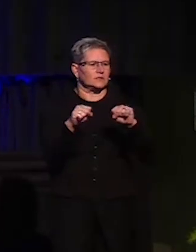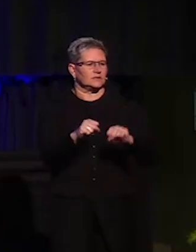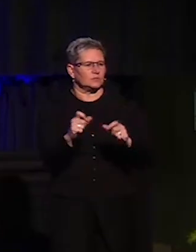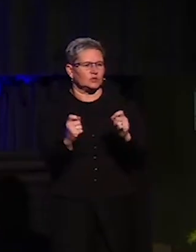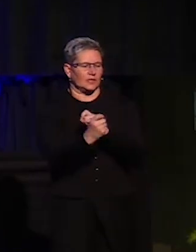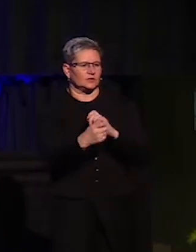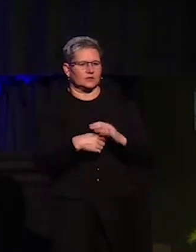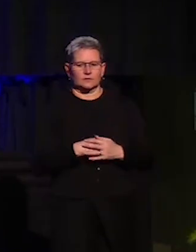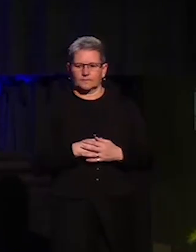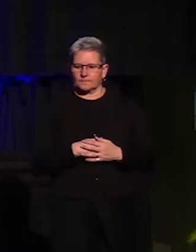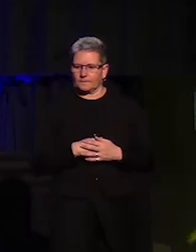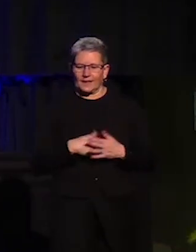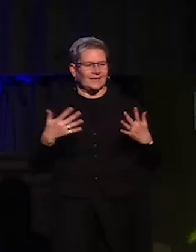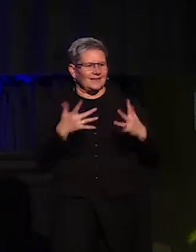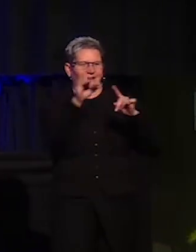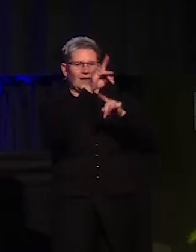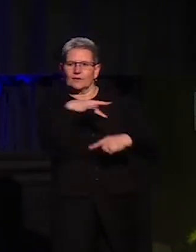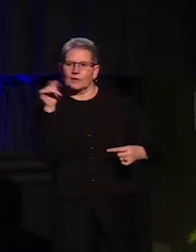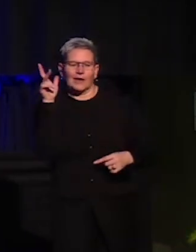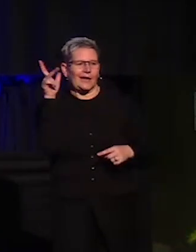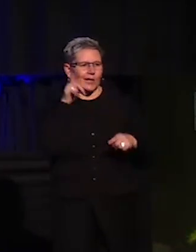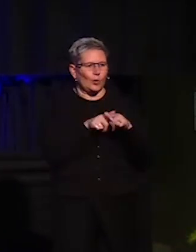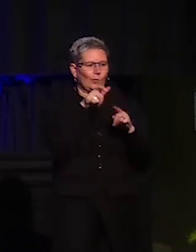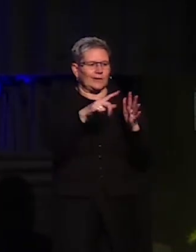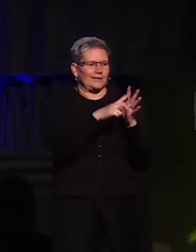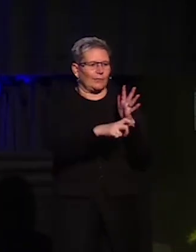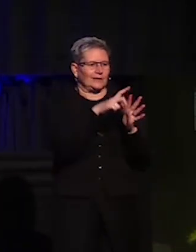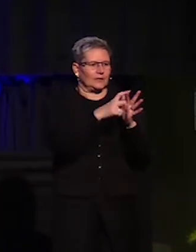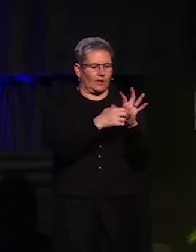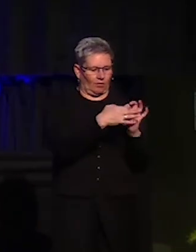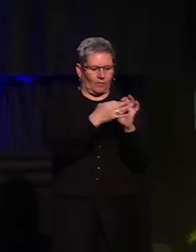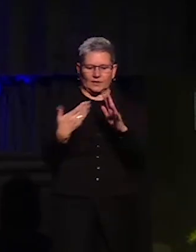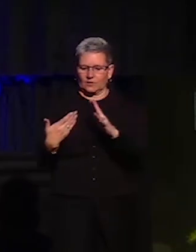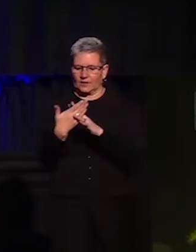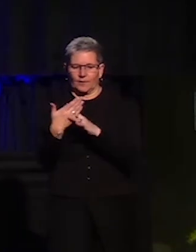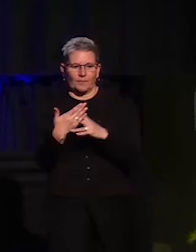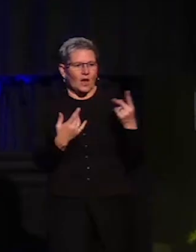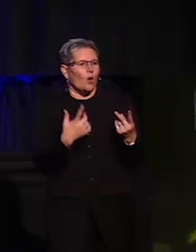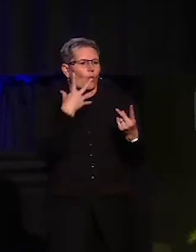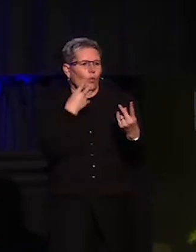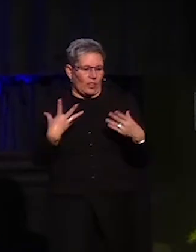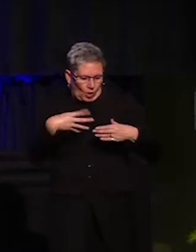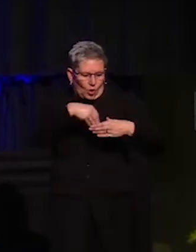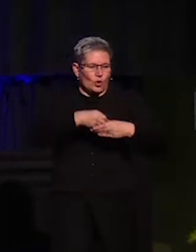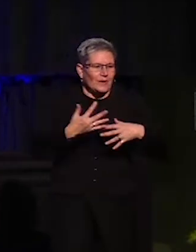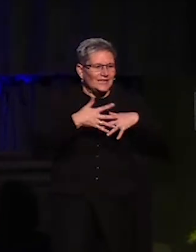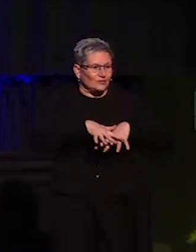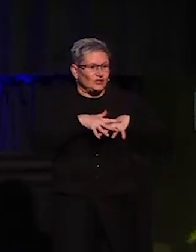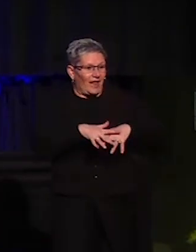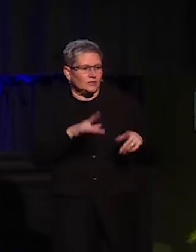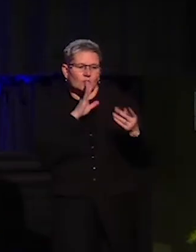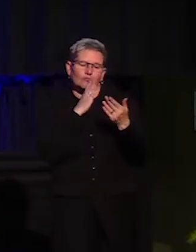Today, you're going to hear a lot about disability in its connection to accessibility, but when you add intersectionality, it creates even